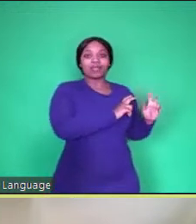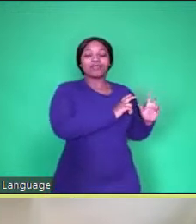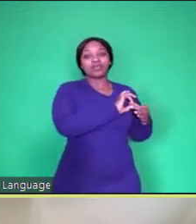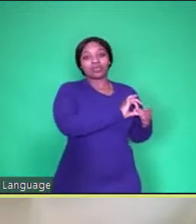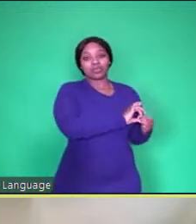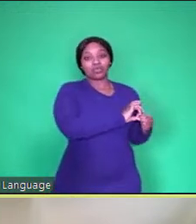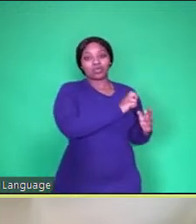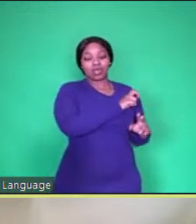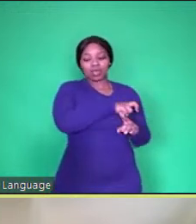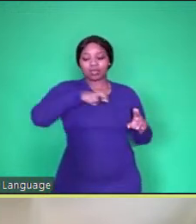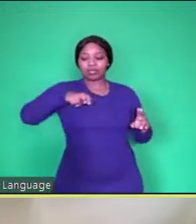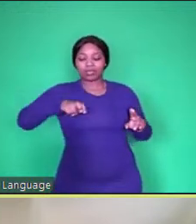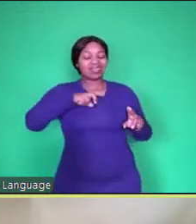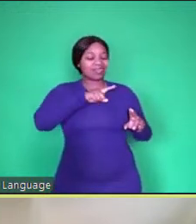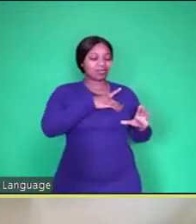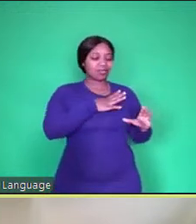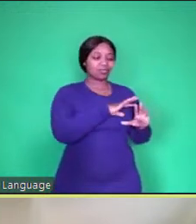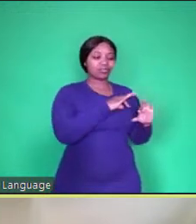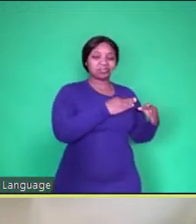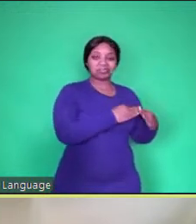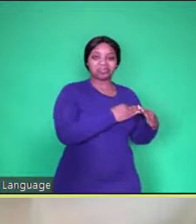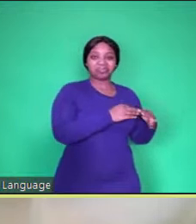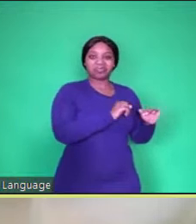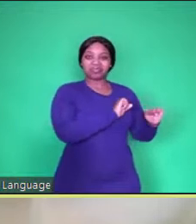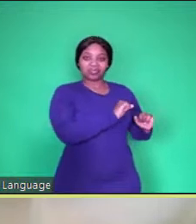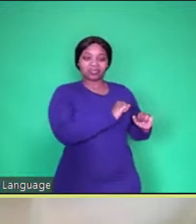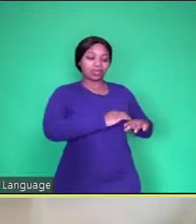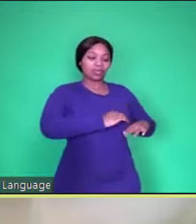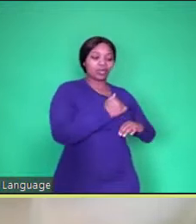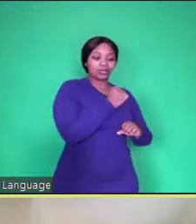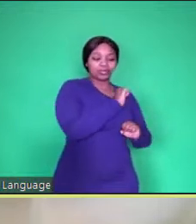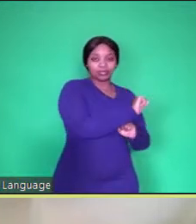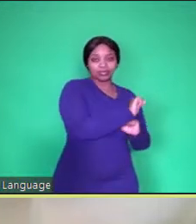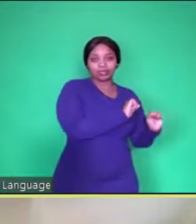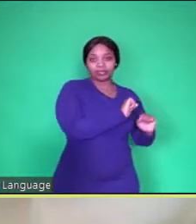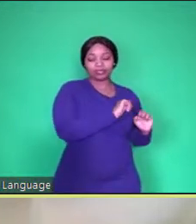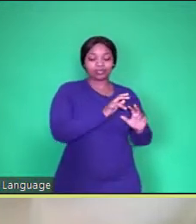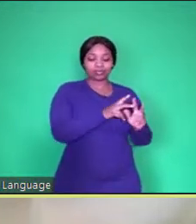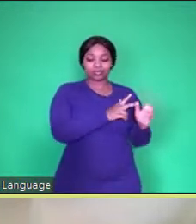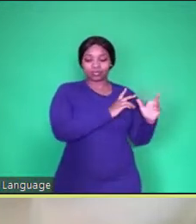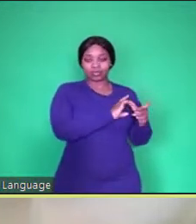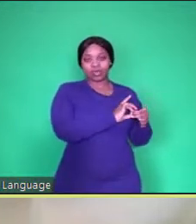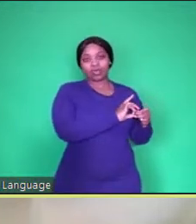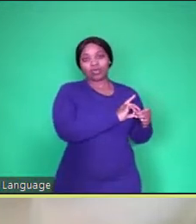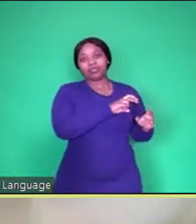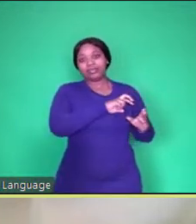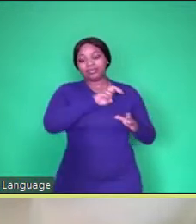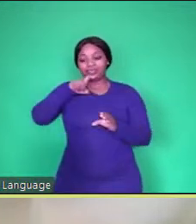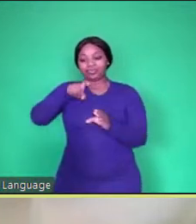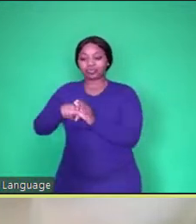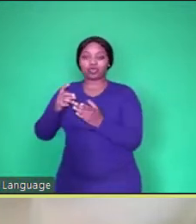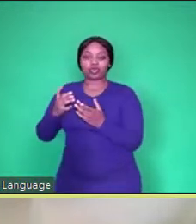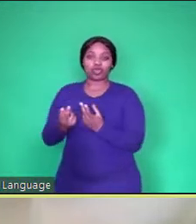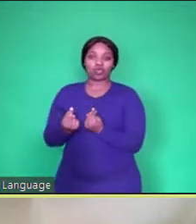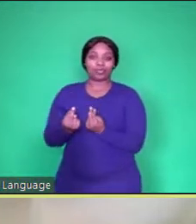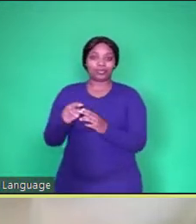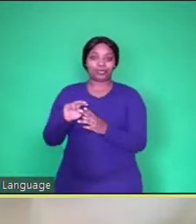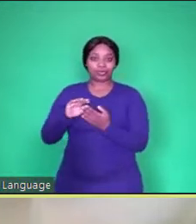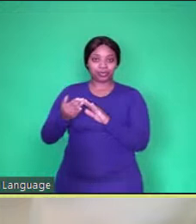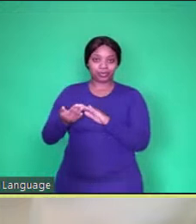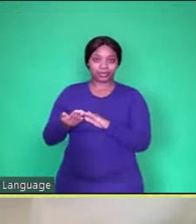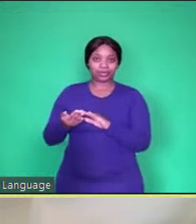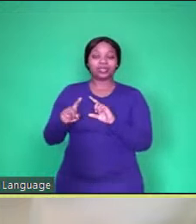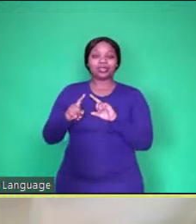their partners as well. Even though attention has been much on international migration at global